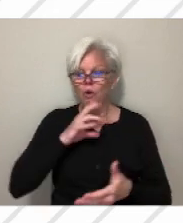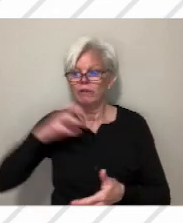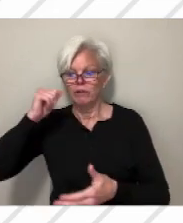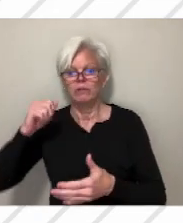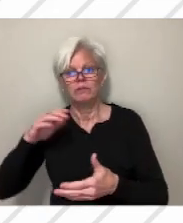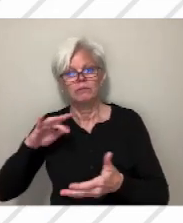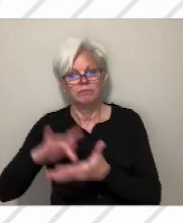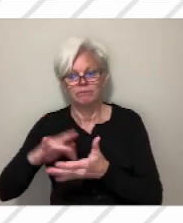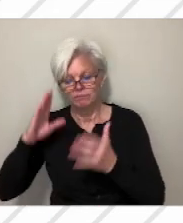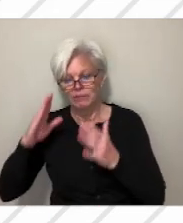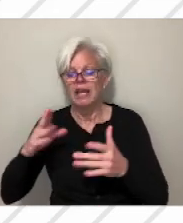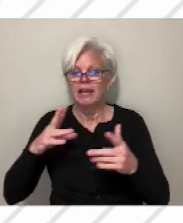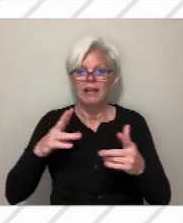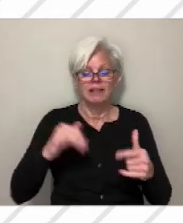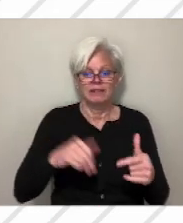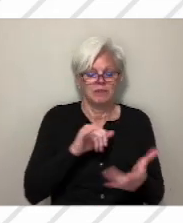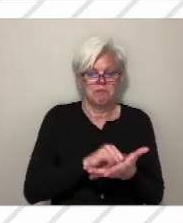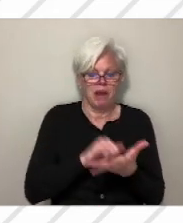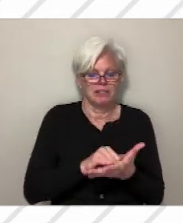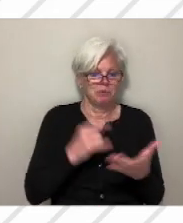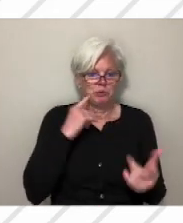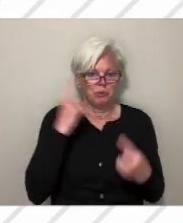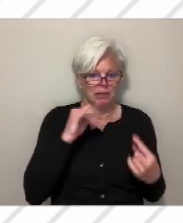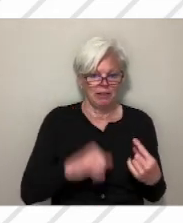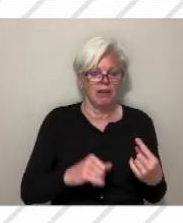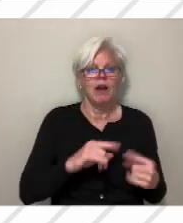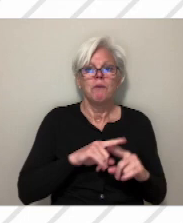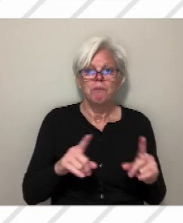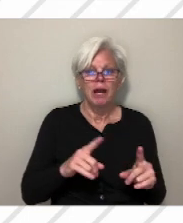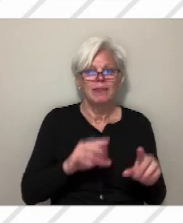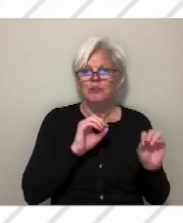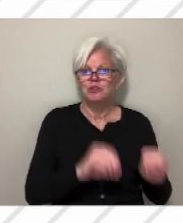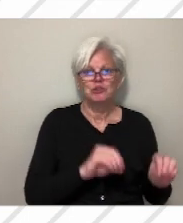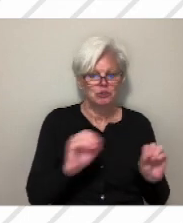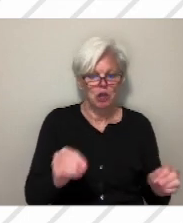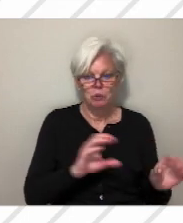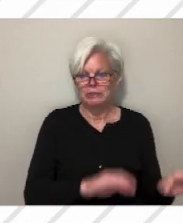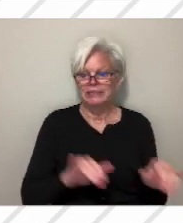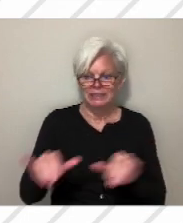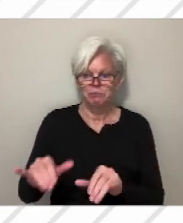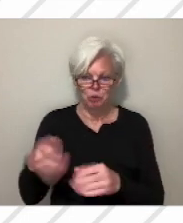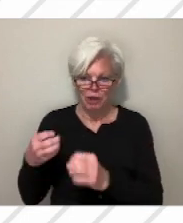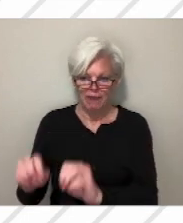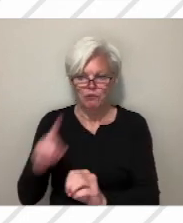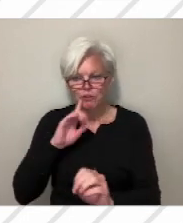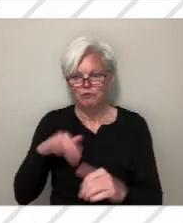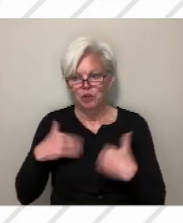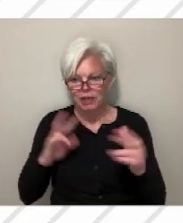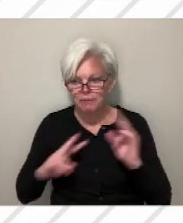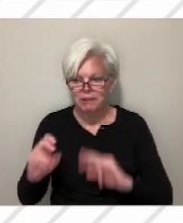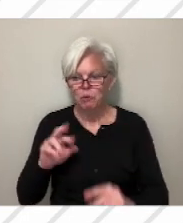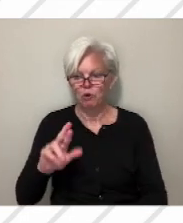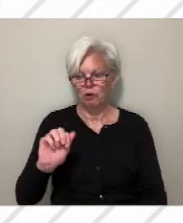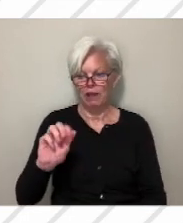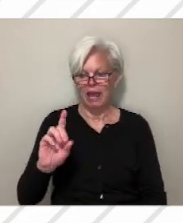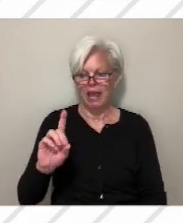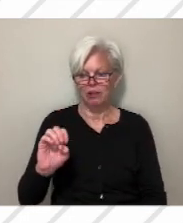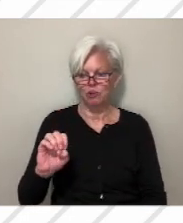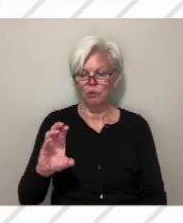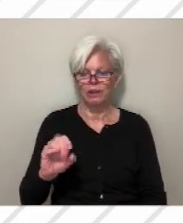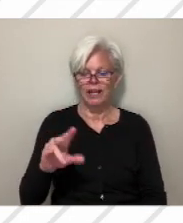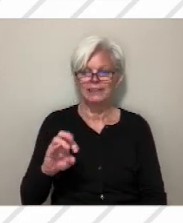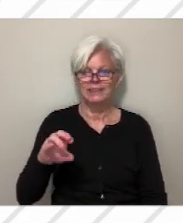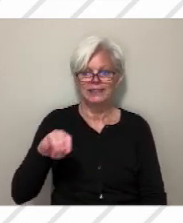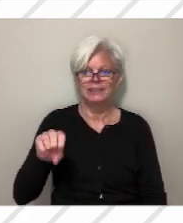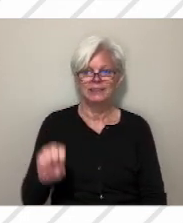unthinkable. Yet there is no similar effort on behalf of young people or adolescents. And clearly this quote focuses on healthcare,